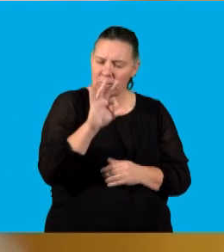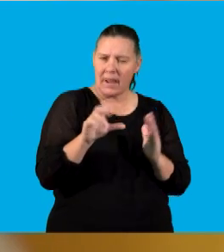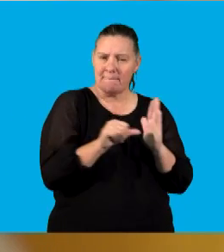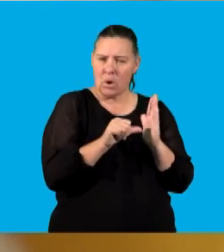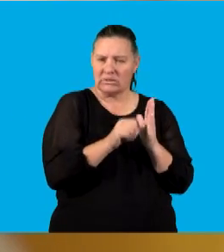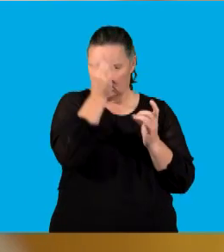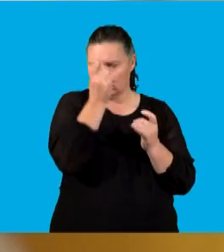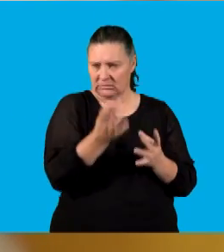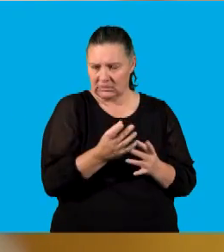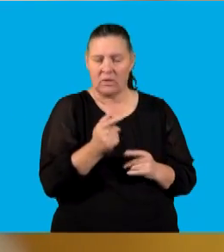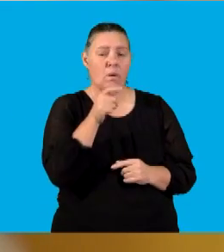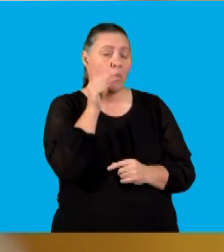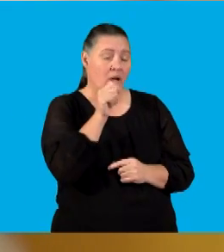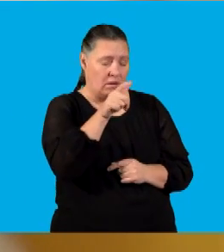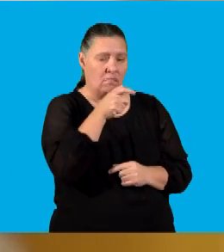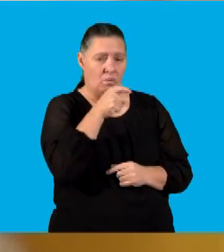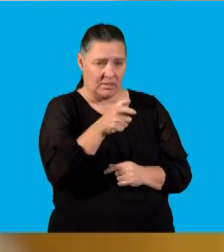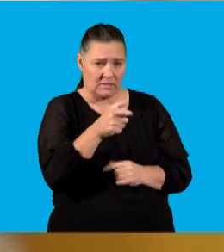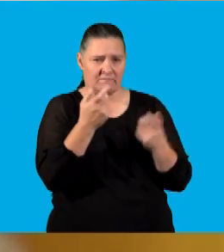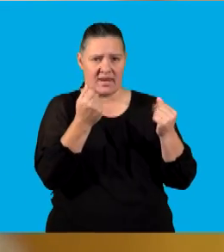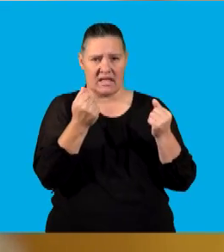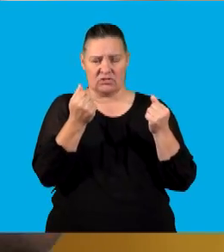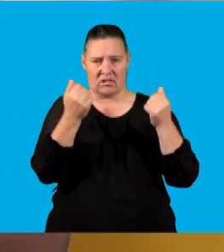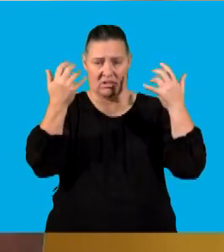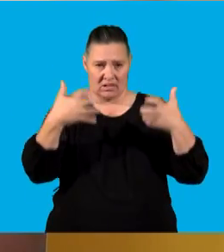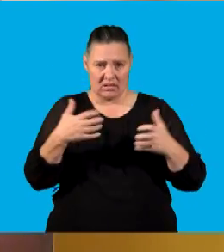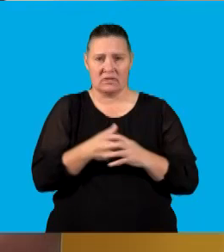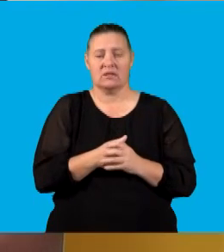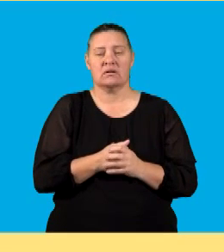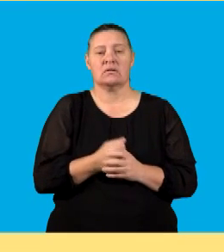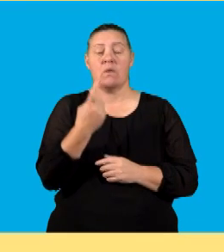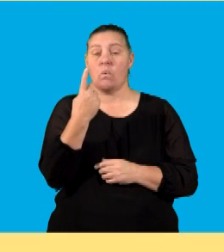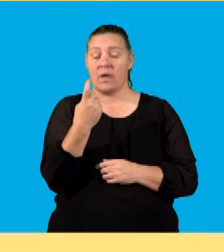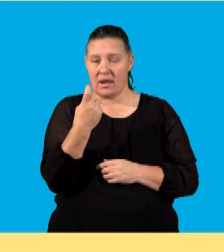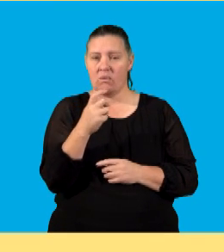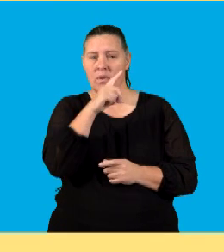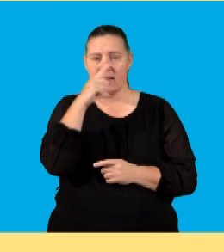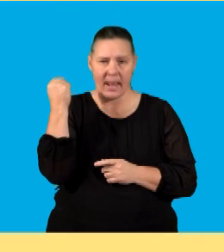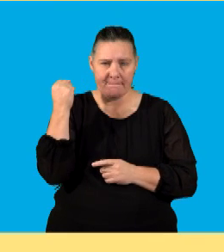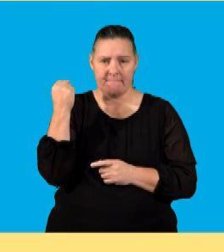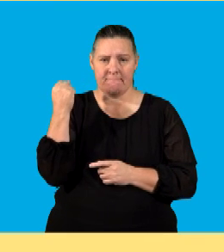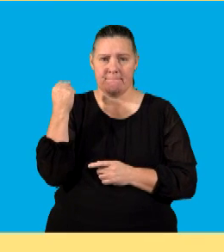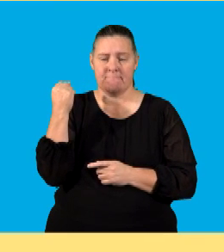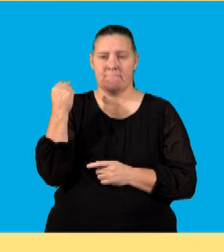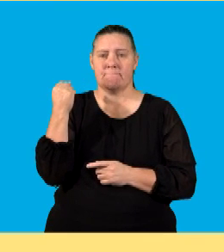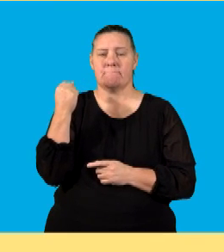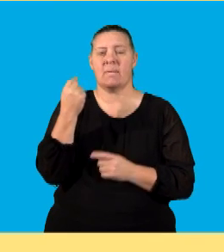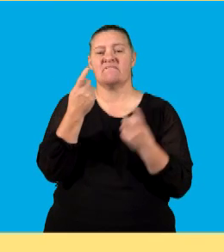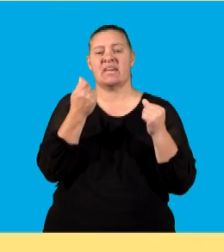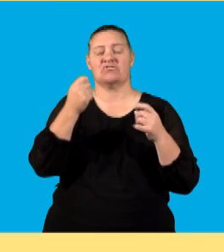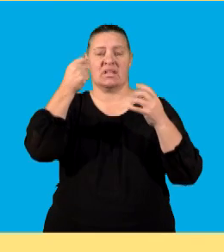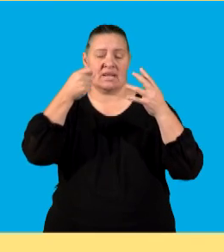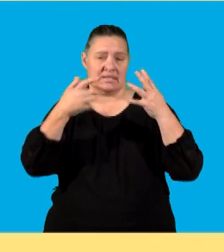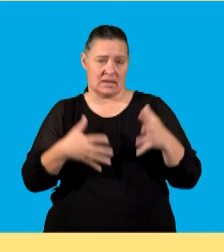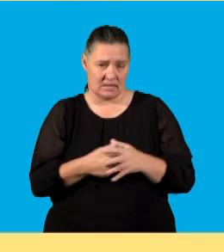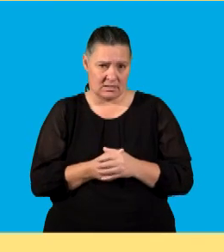mention 3 important aspects when commenting on financial indicators. Number 1, we need the name